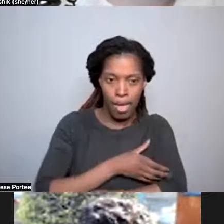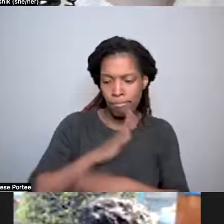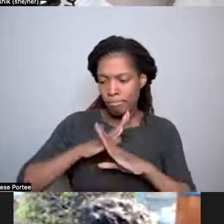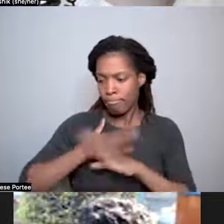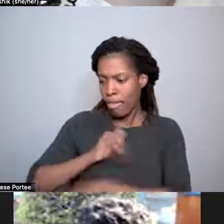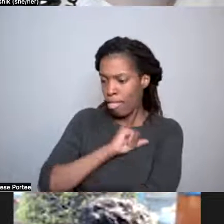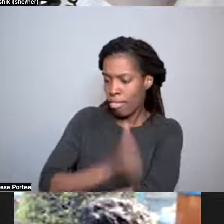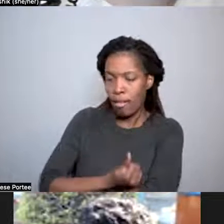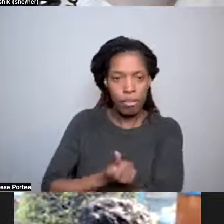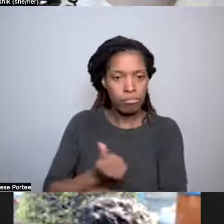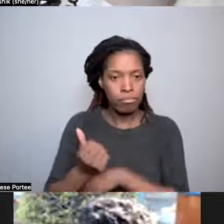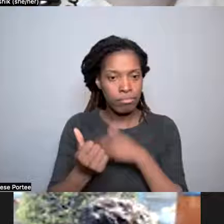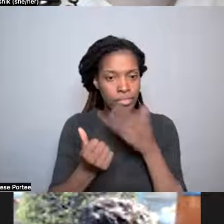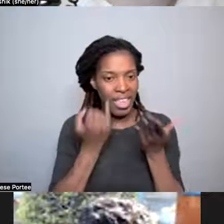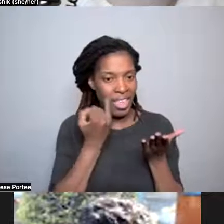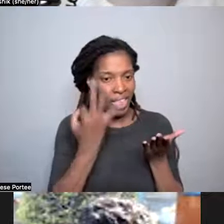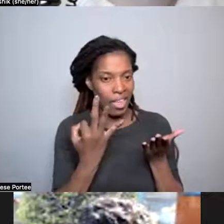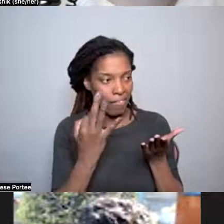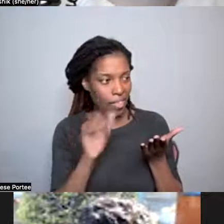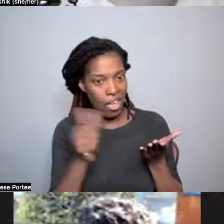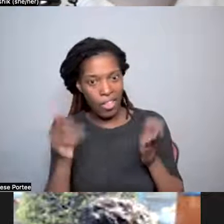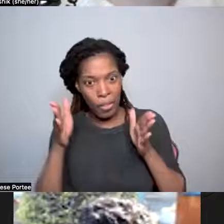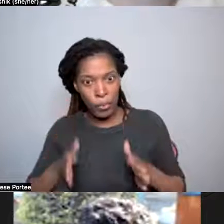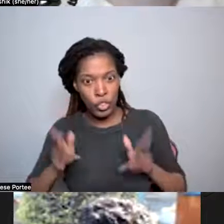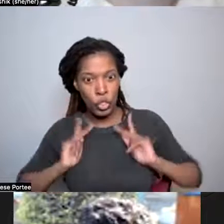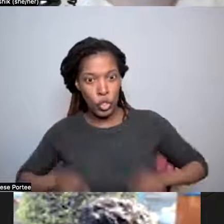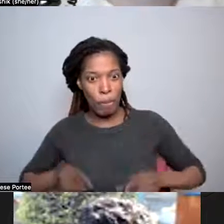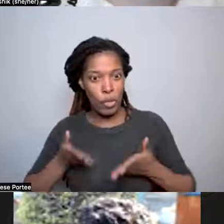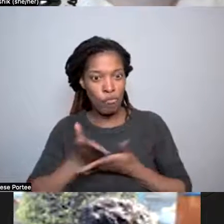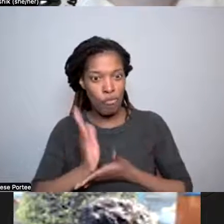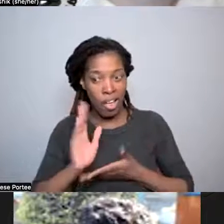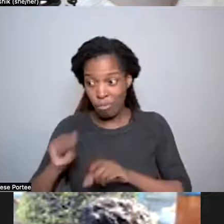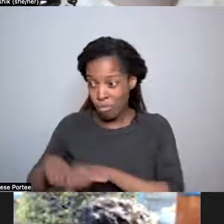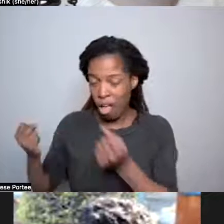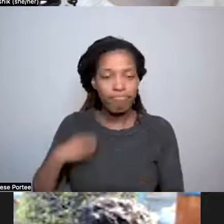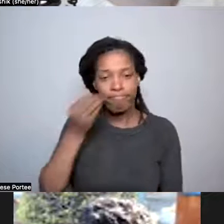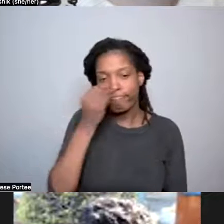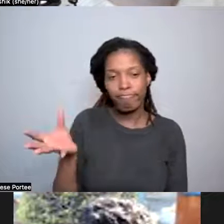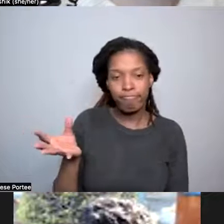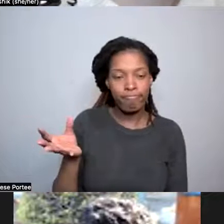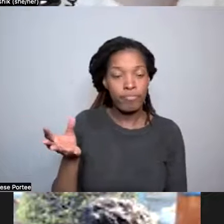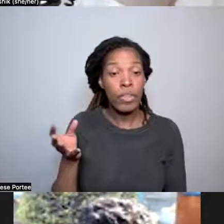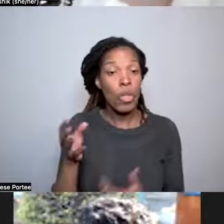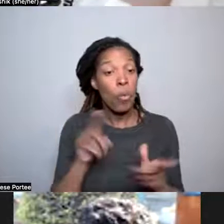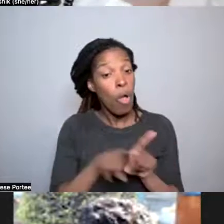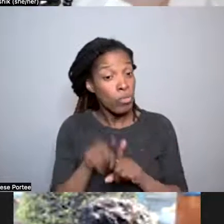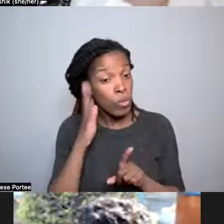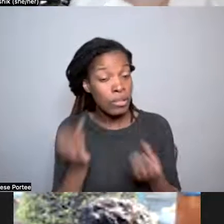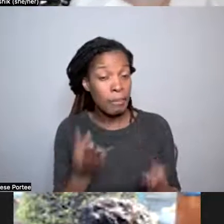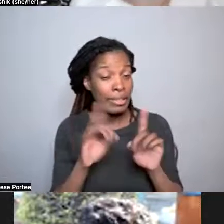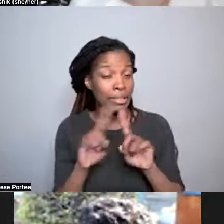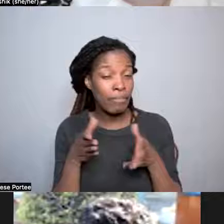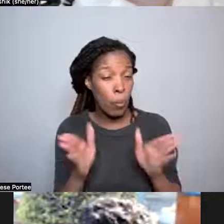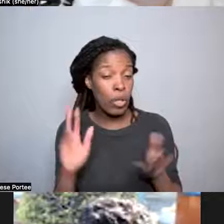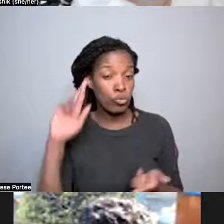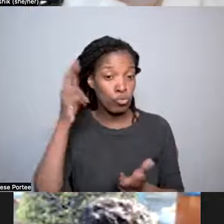even if it's at the expense of someone else's human rights. But we also know that there's a bunch of ways to reduce the impact